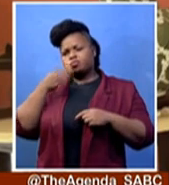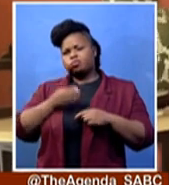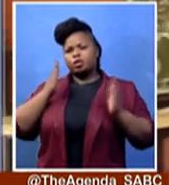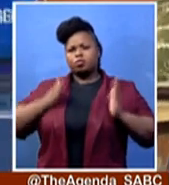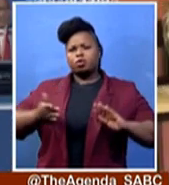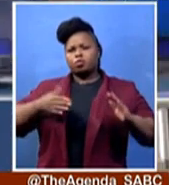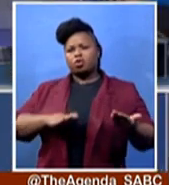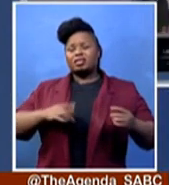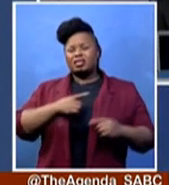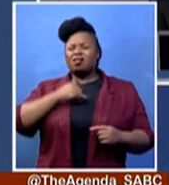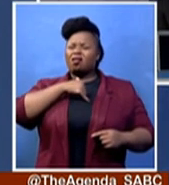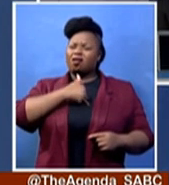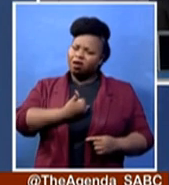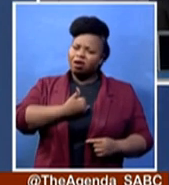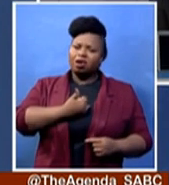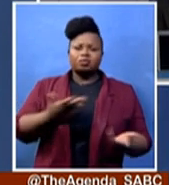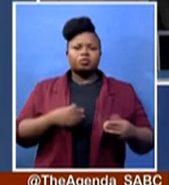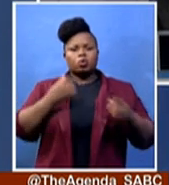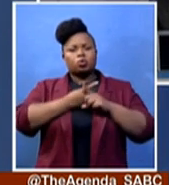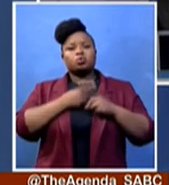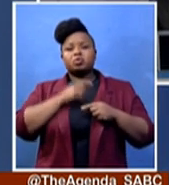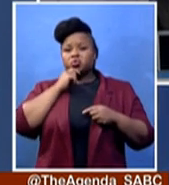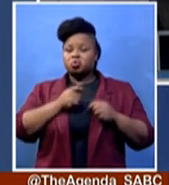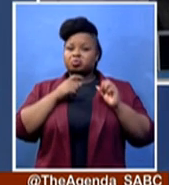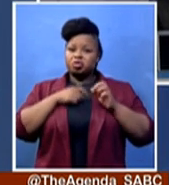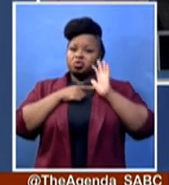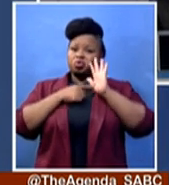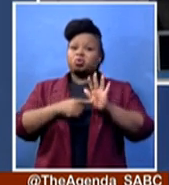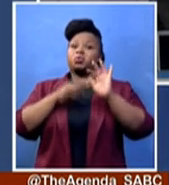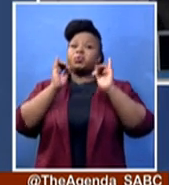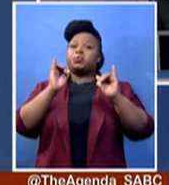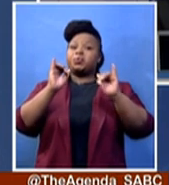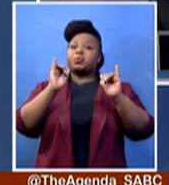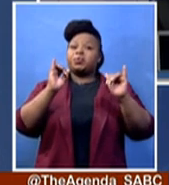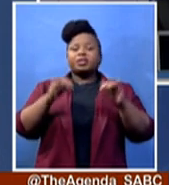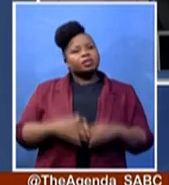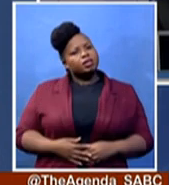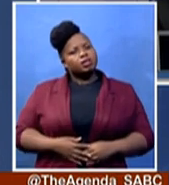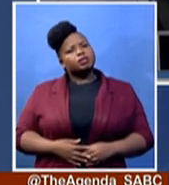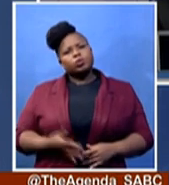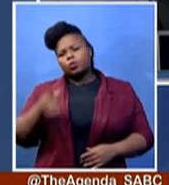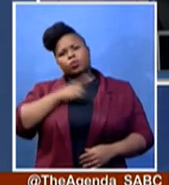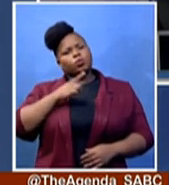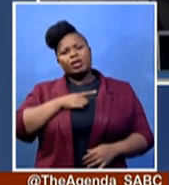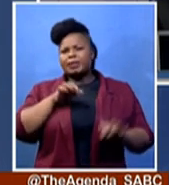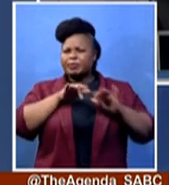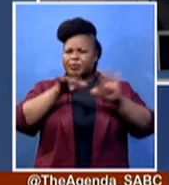bleak picture, dire situation. What is driving this surge, Neha?